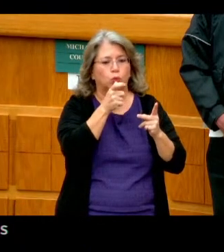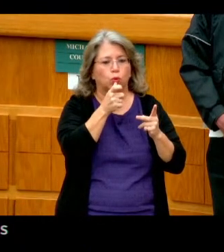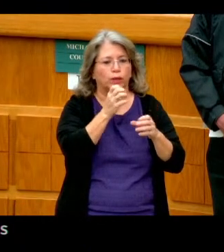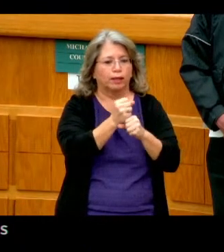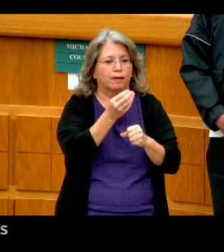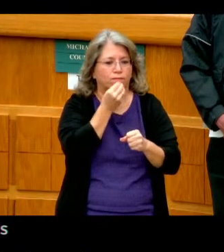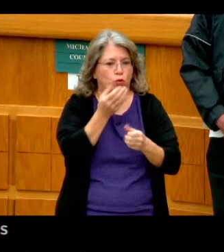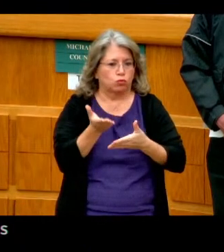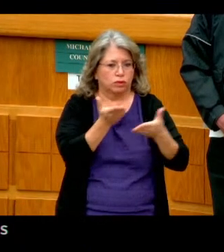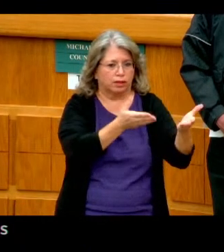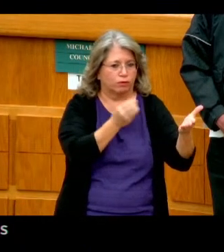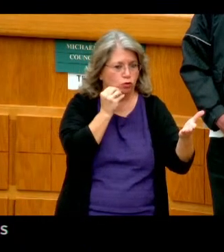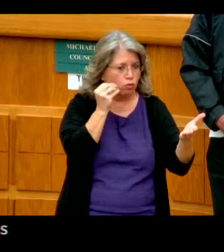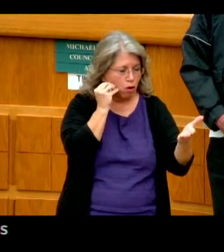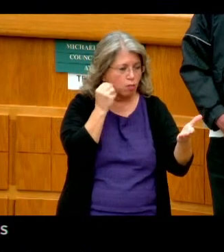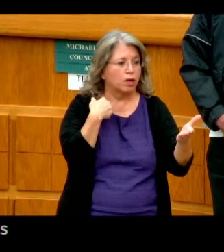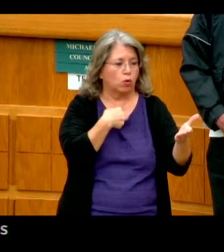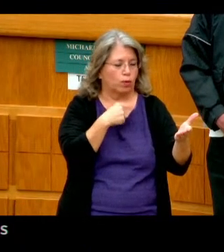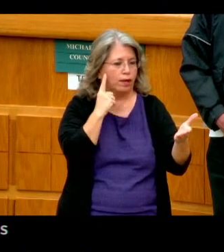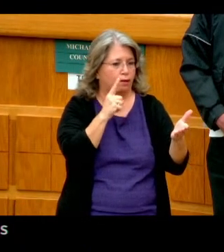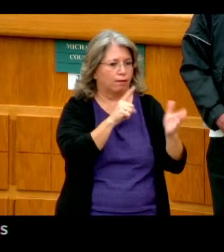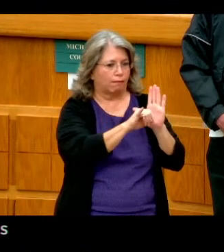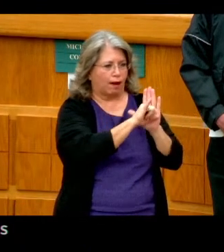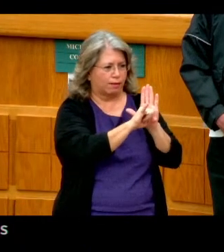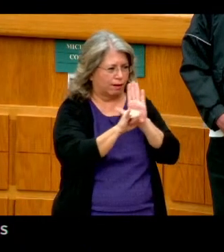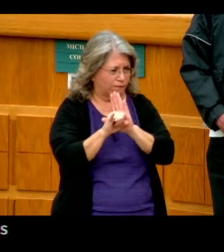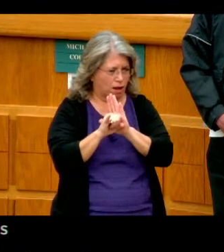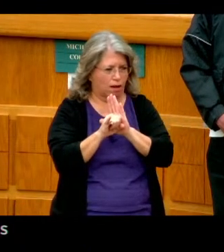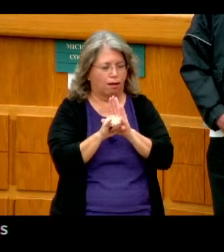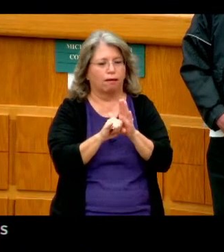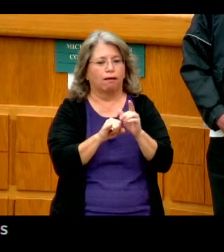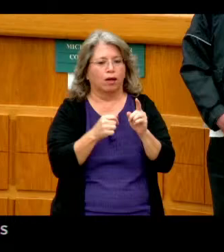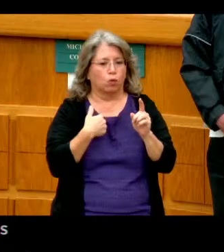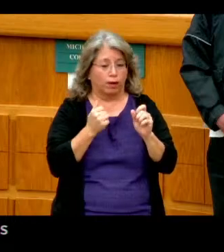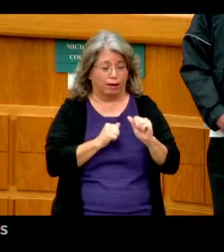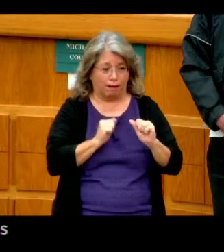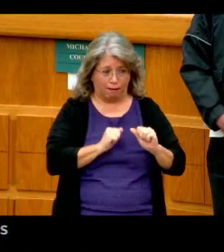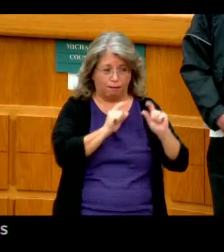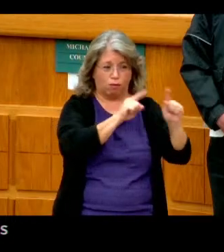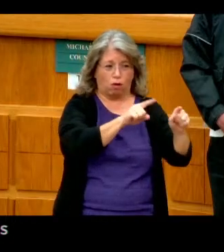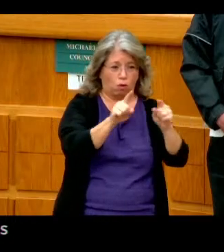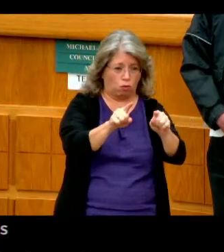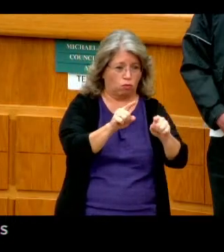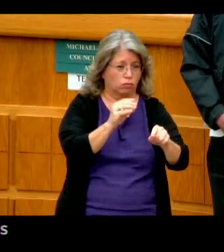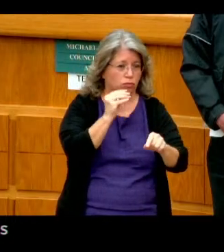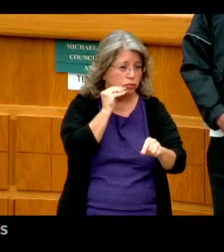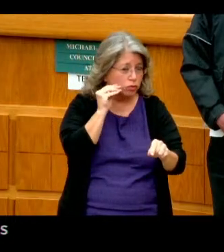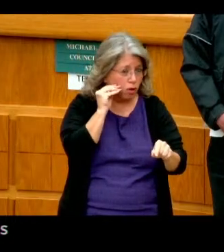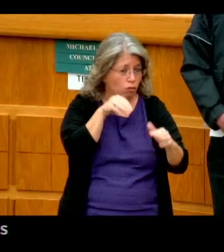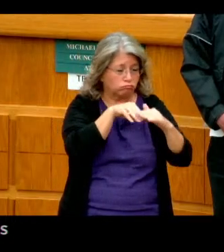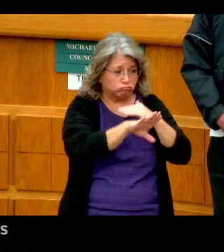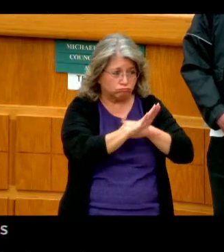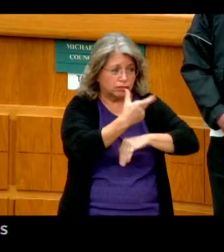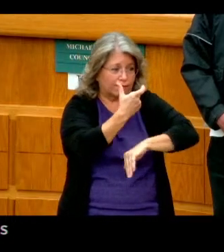their homes with this vaccine. Again, this is a preview. As you drive around the city and you